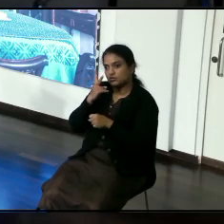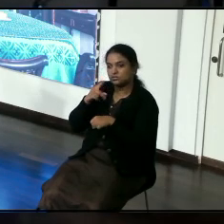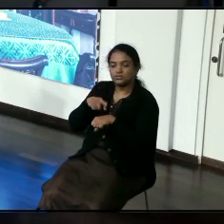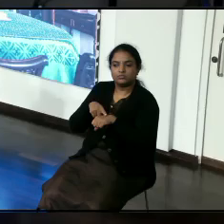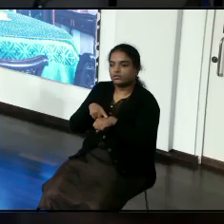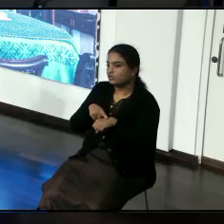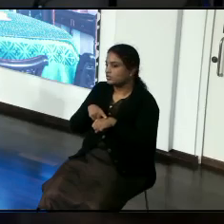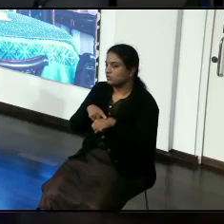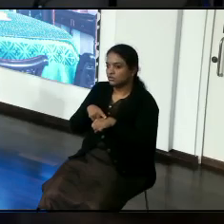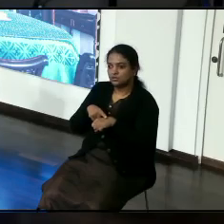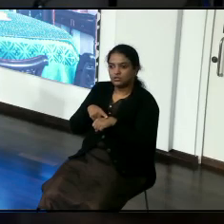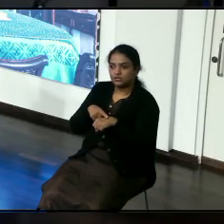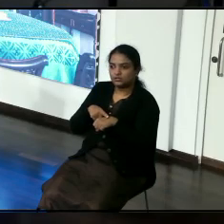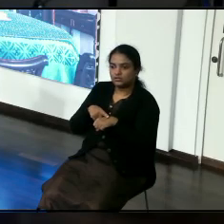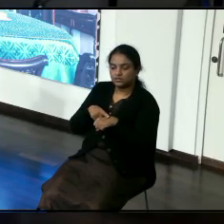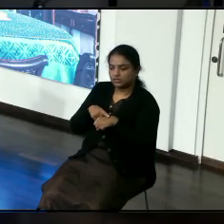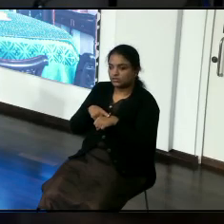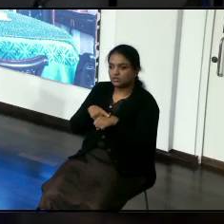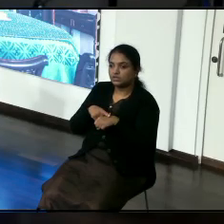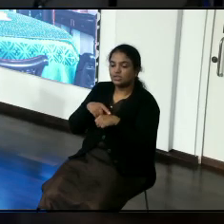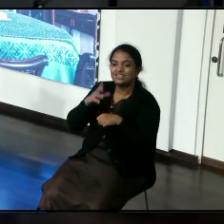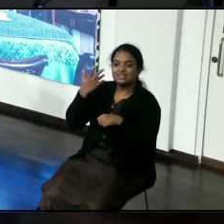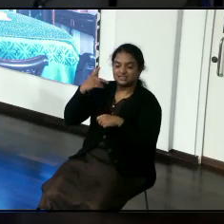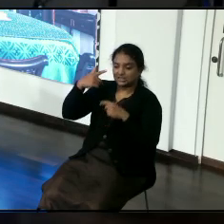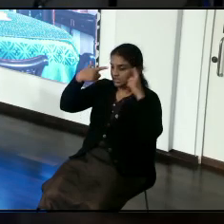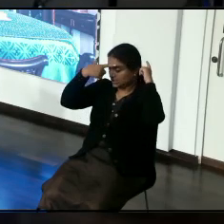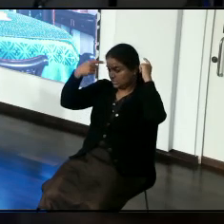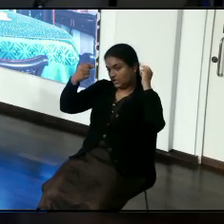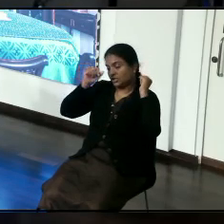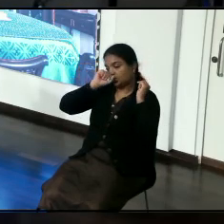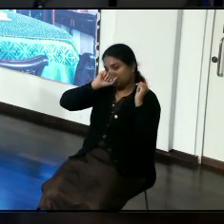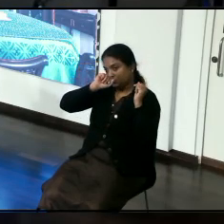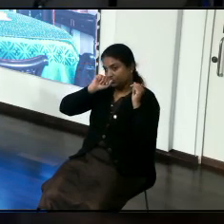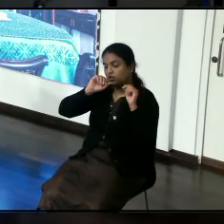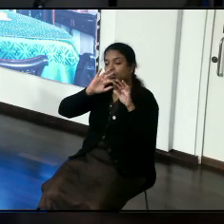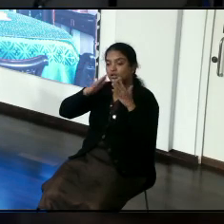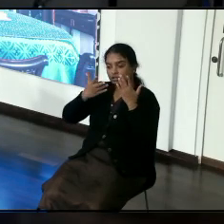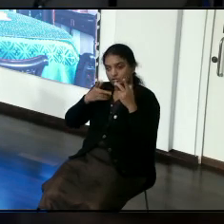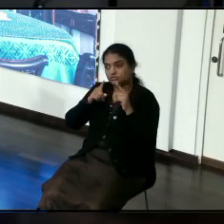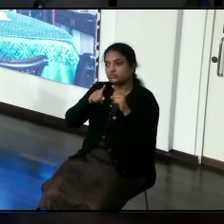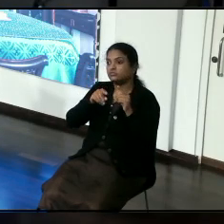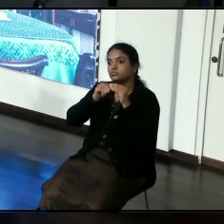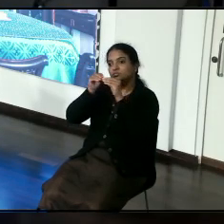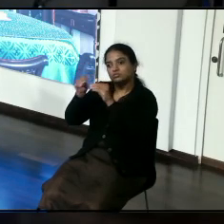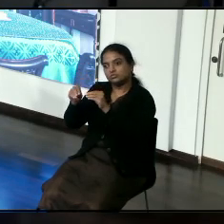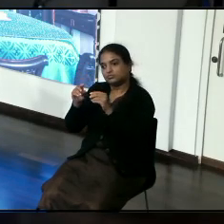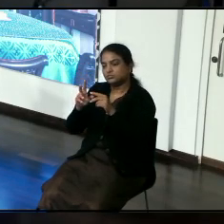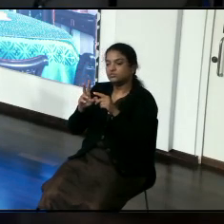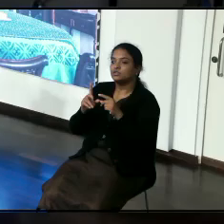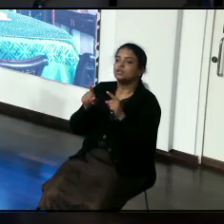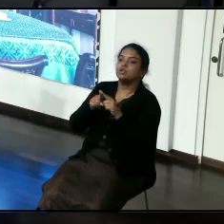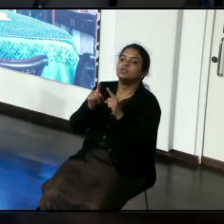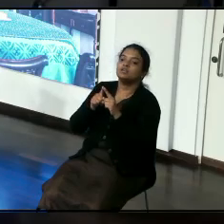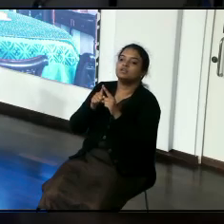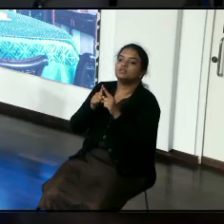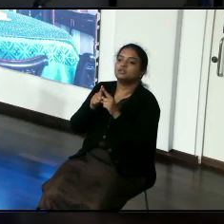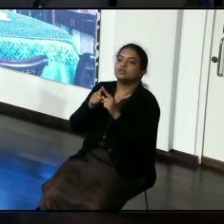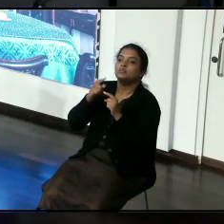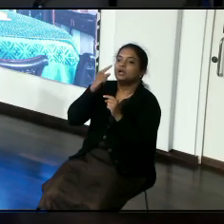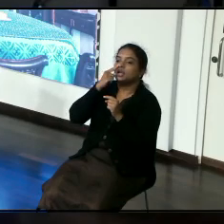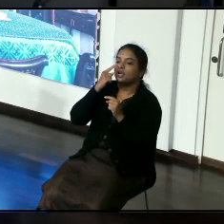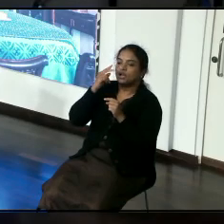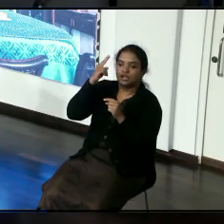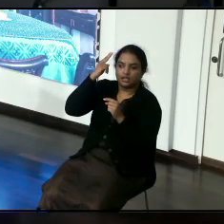immediately after liberation by Jawaharlal Nehru and some years later by Indira Gandhi. She sent